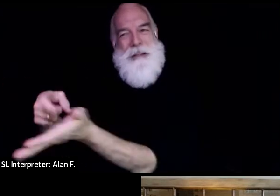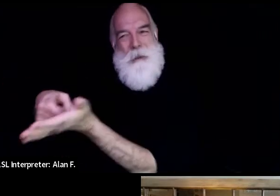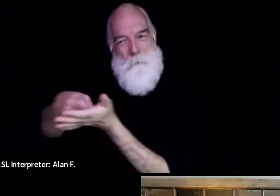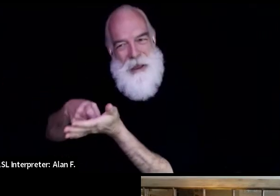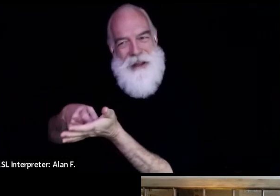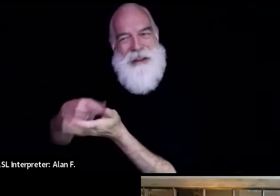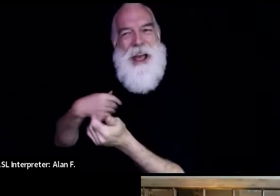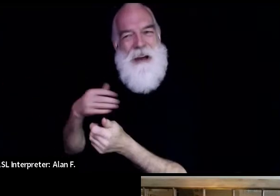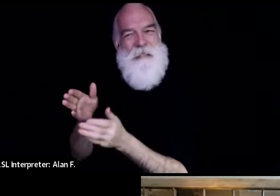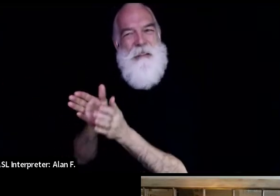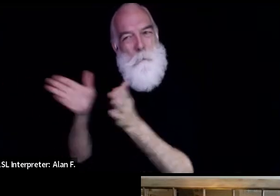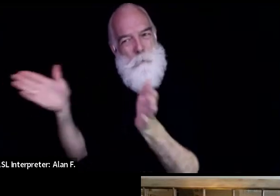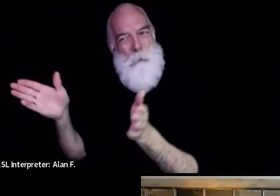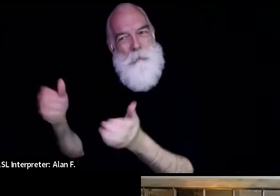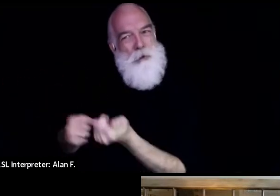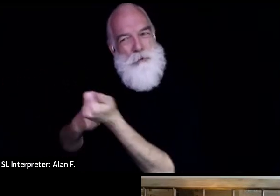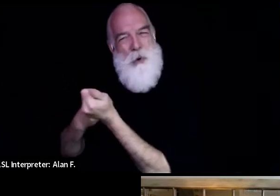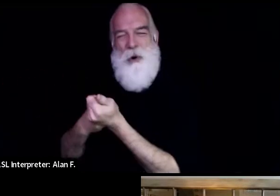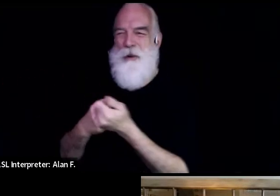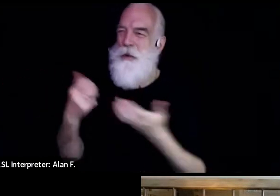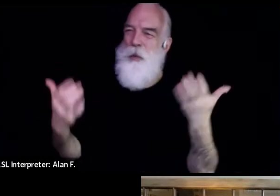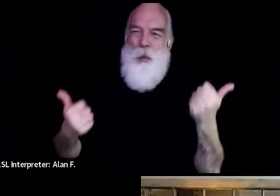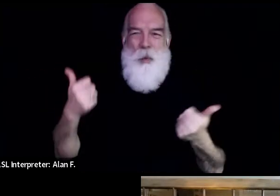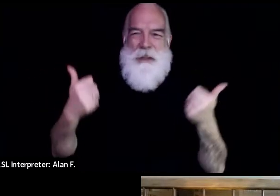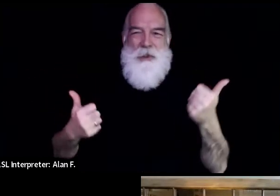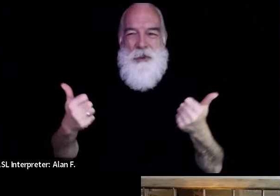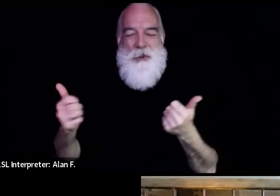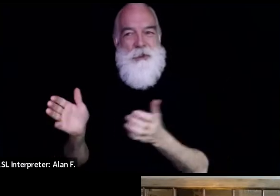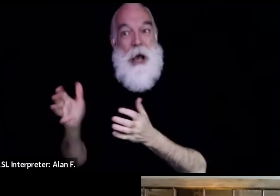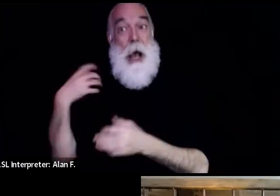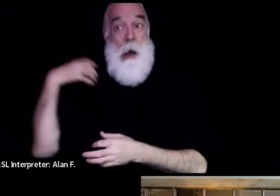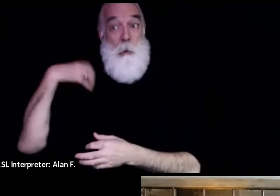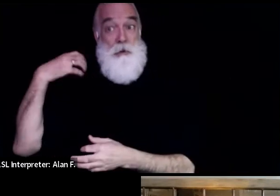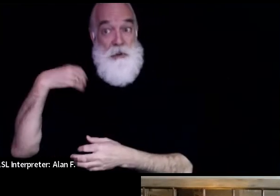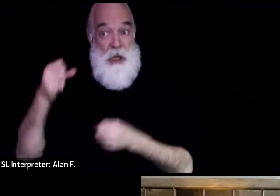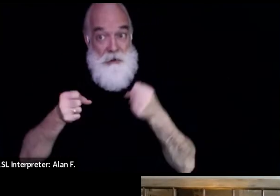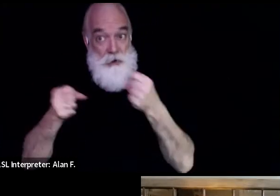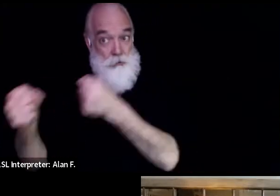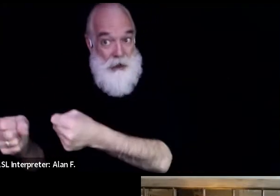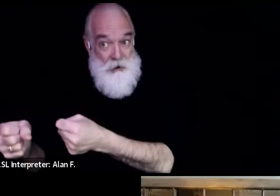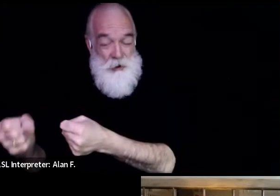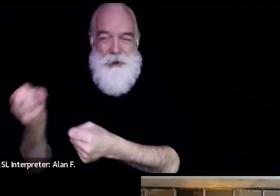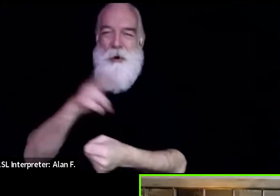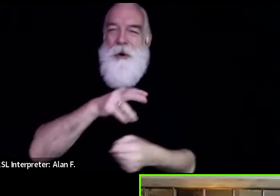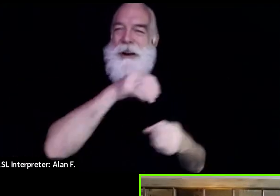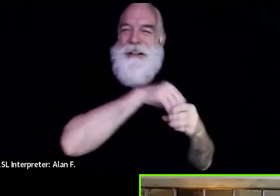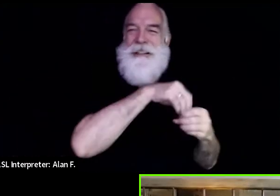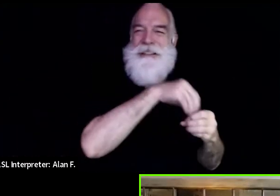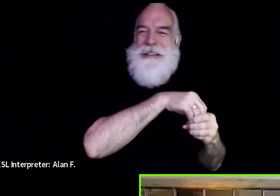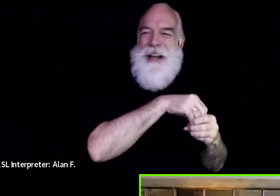inside strategy or an outside strategy that is more effective to establish accountability? I think it has to be